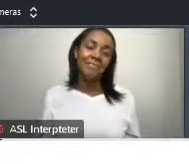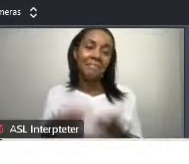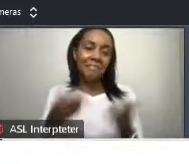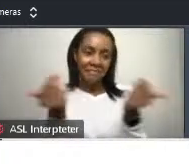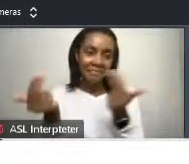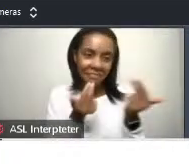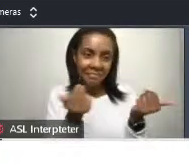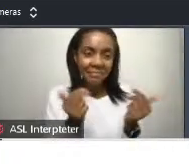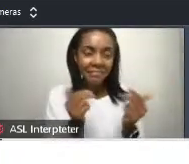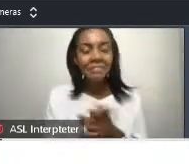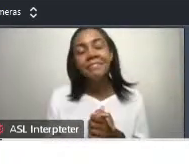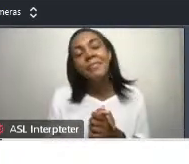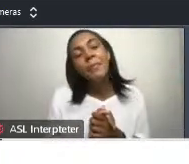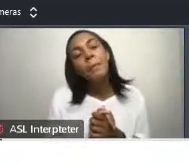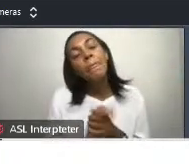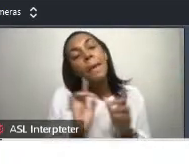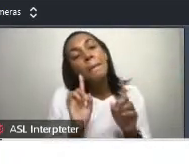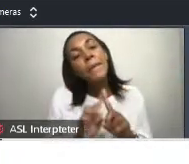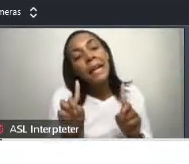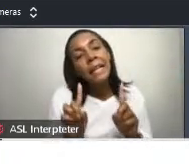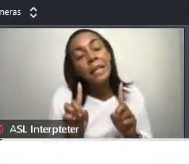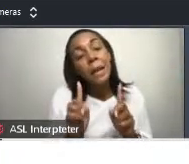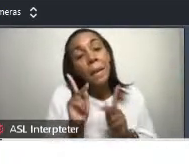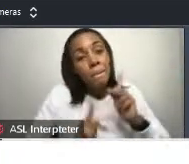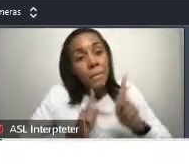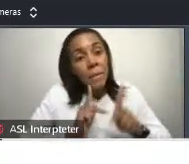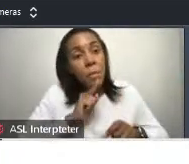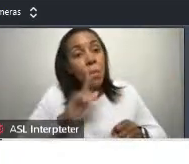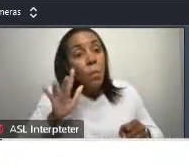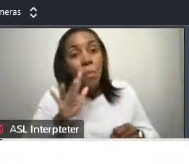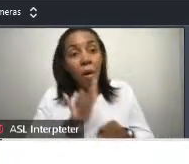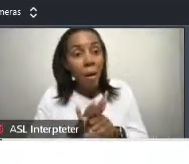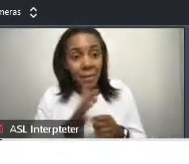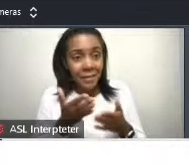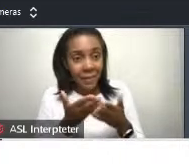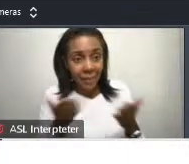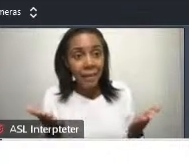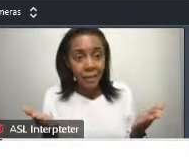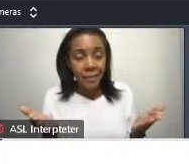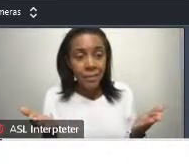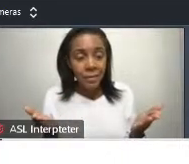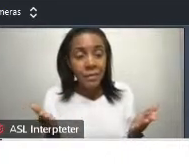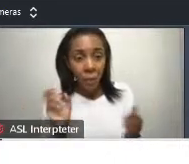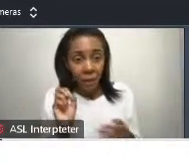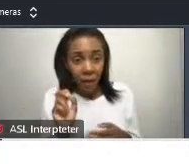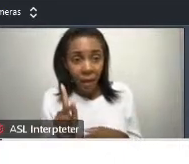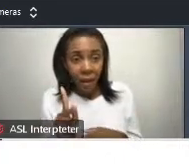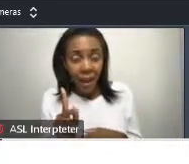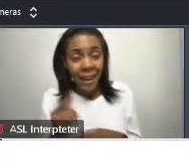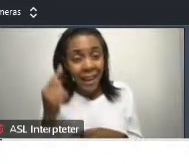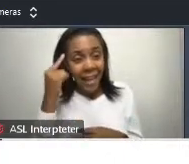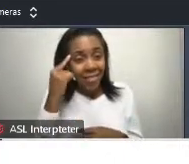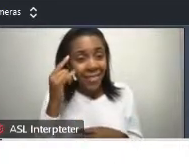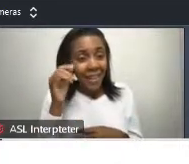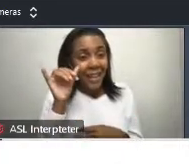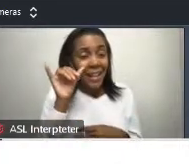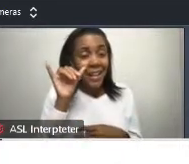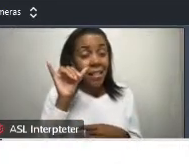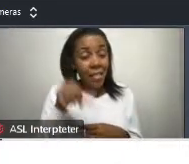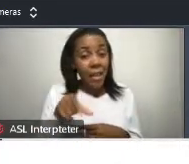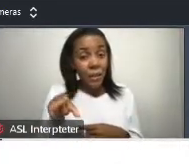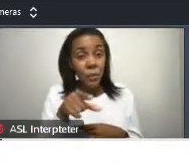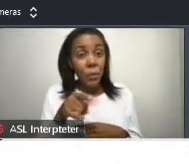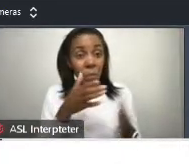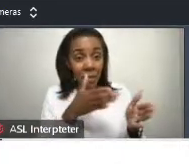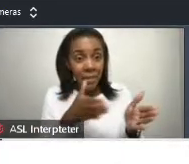You know, he didn't. But people promise us things, okay? And I think this venture that you're doing